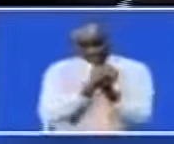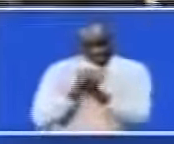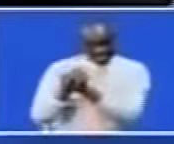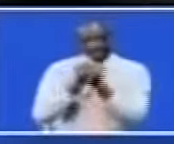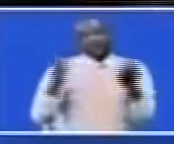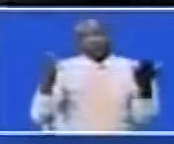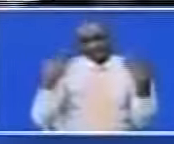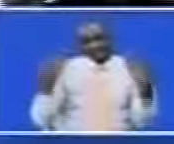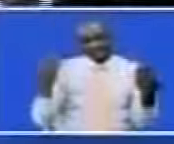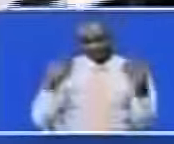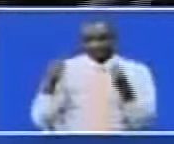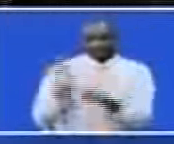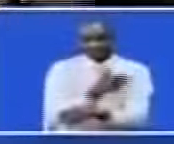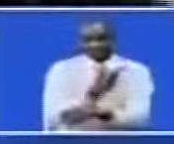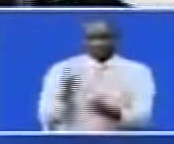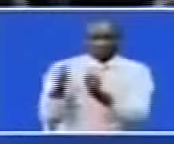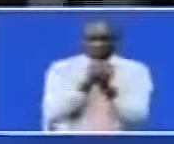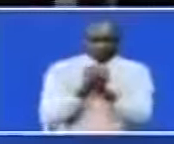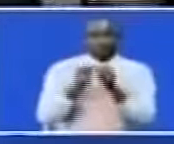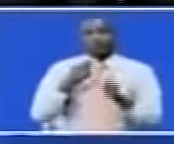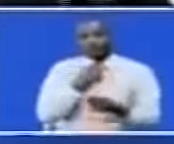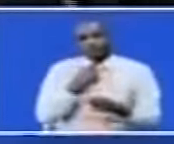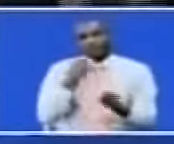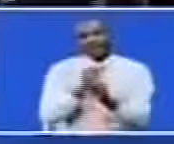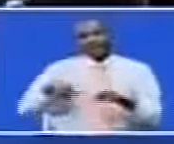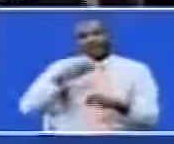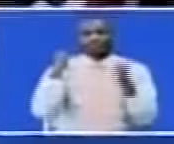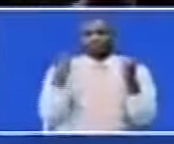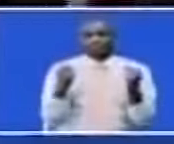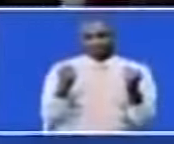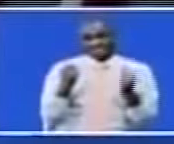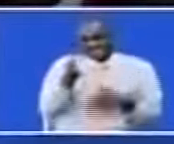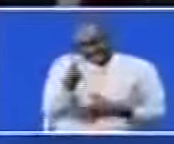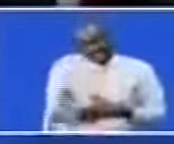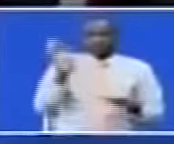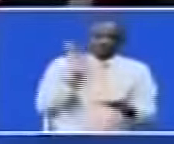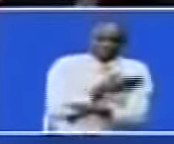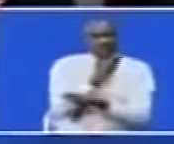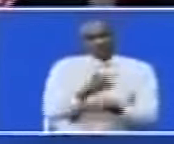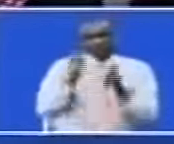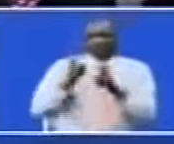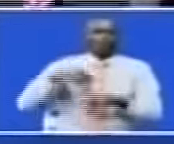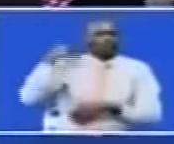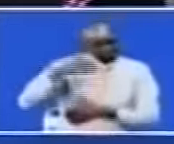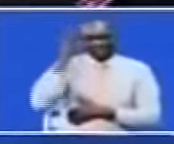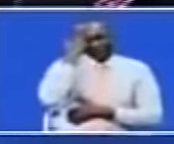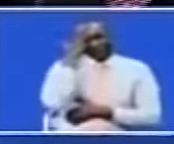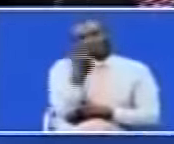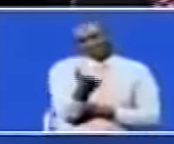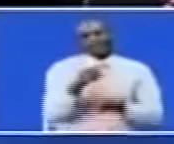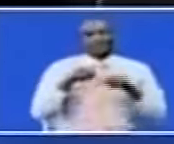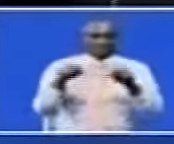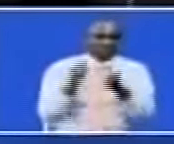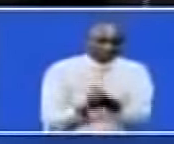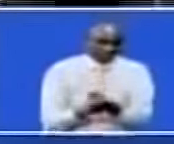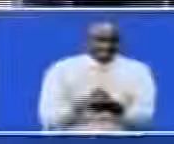Solidarity forever, for the union makes us. And so the song, so common on every teacher's lips,